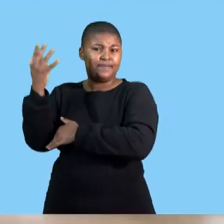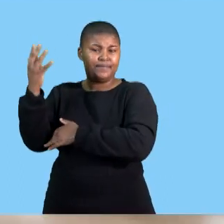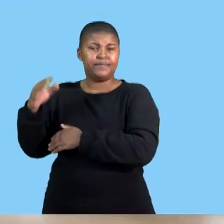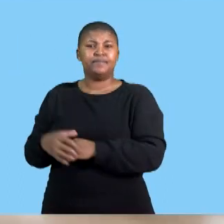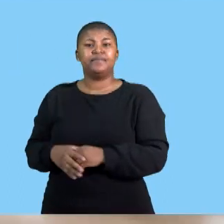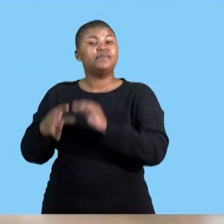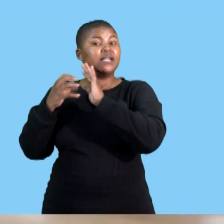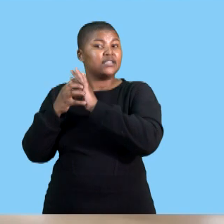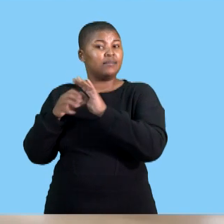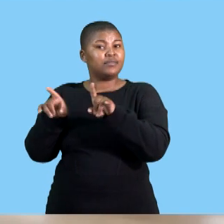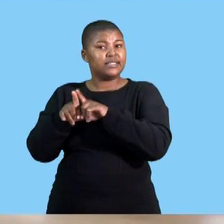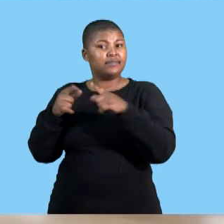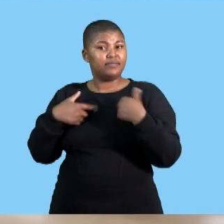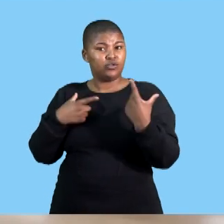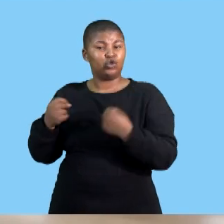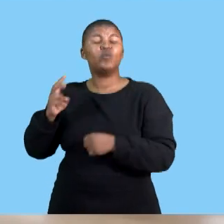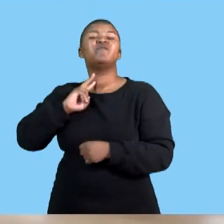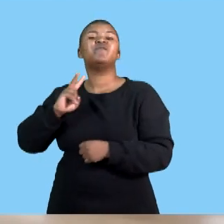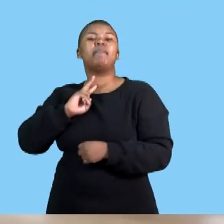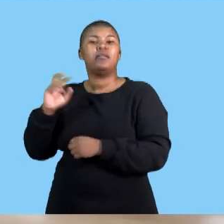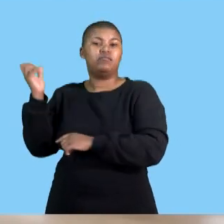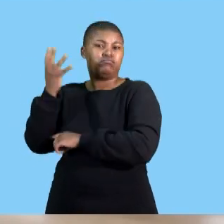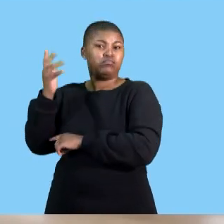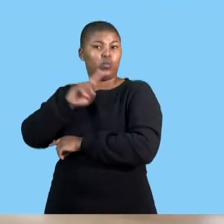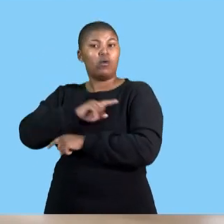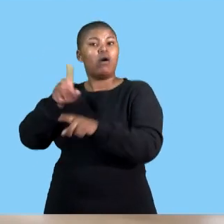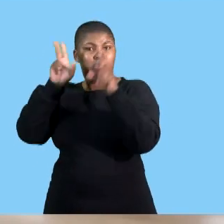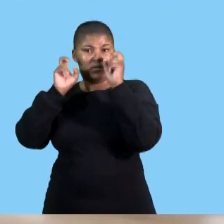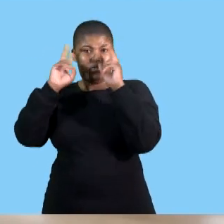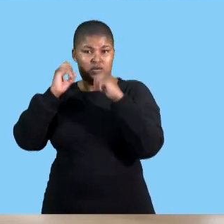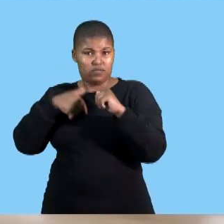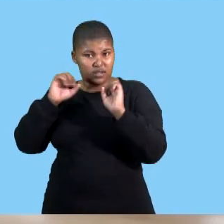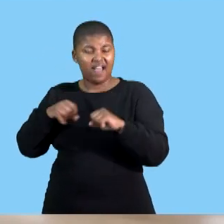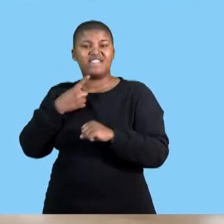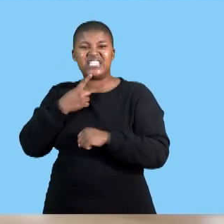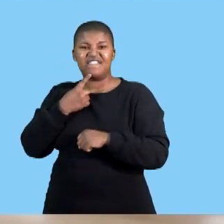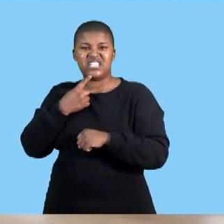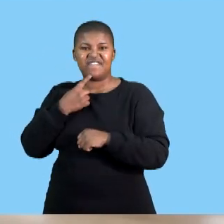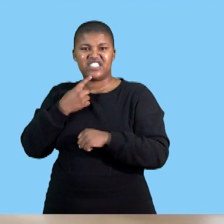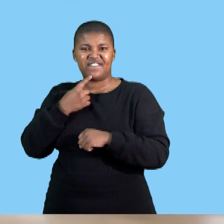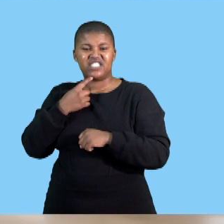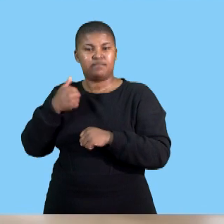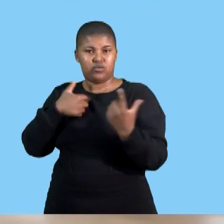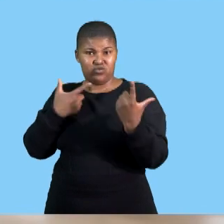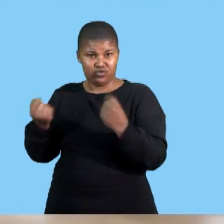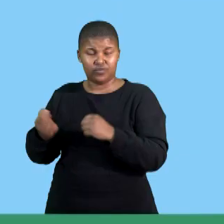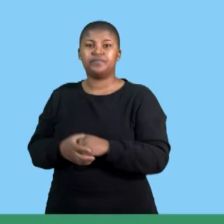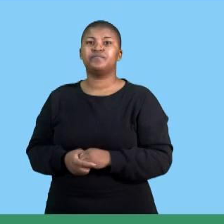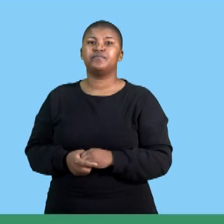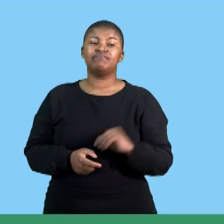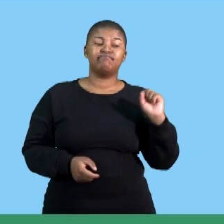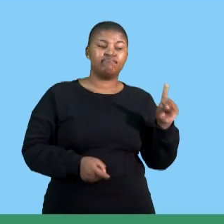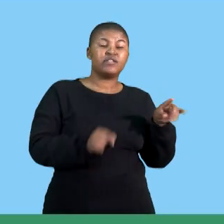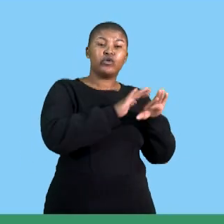For example, what I'm doing currently, this is verbal presentation because you can hear what I'm saying. I'm using a speech.